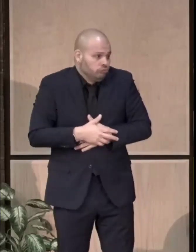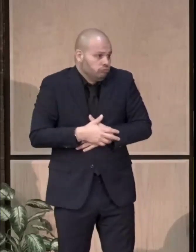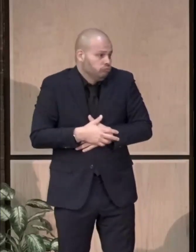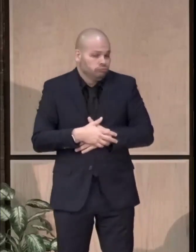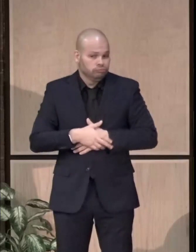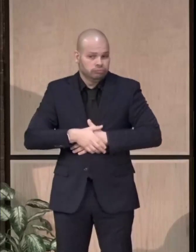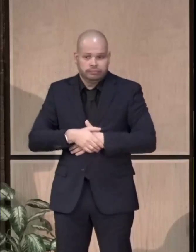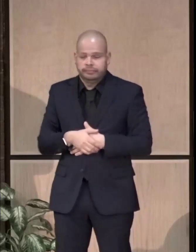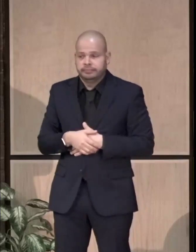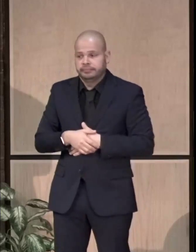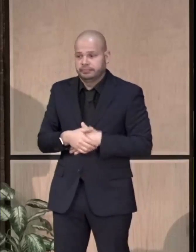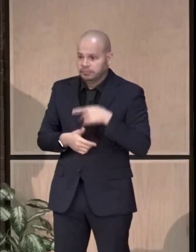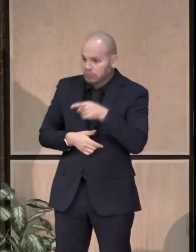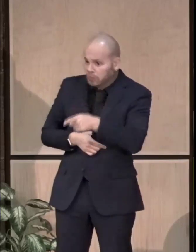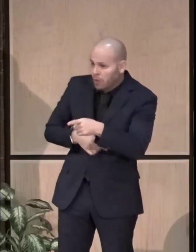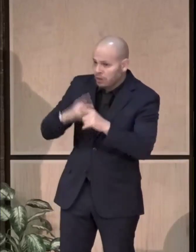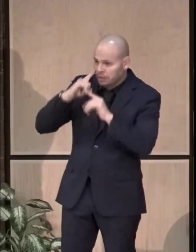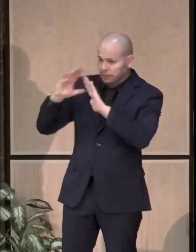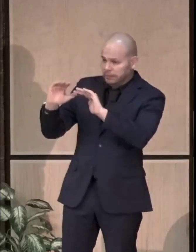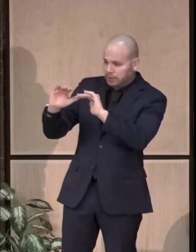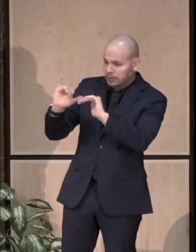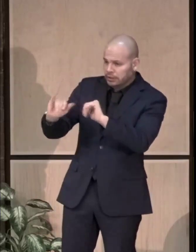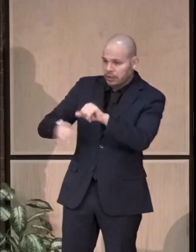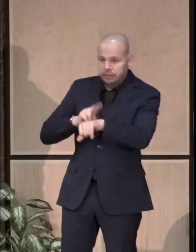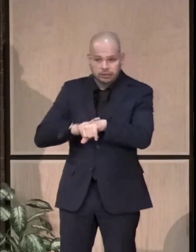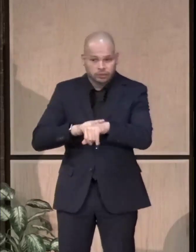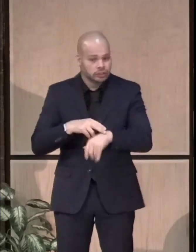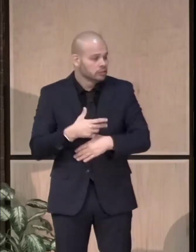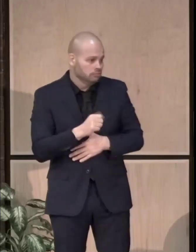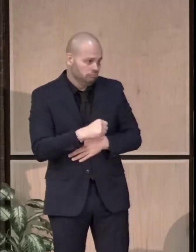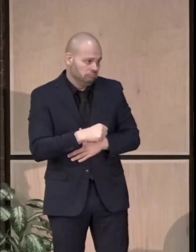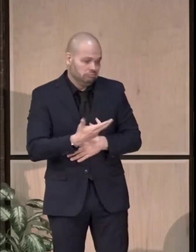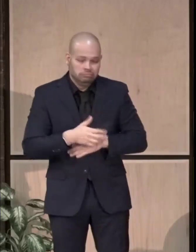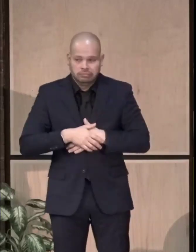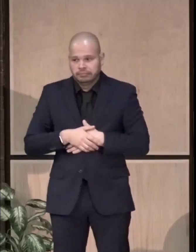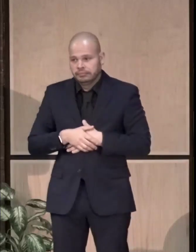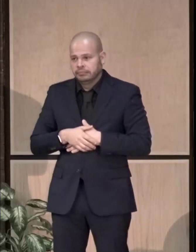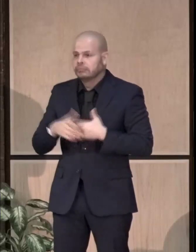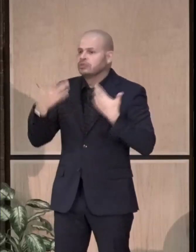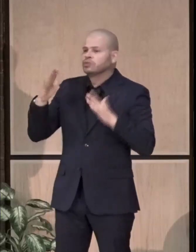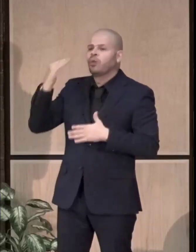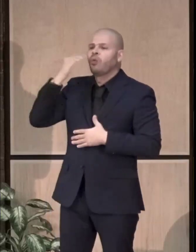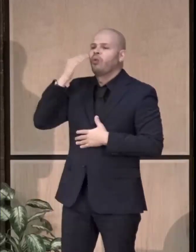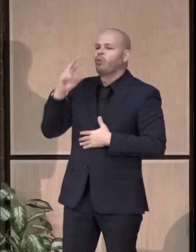sort of expected that, right? I did, yes. Because Card posed a threat to the unit.